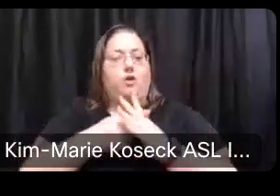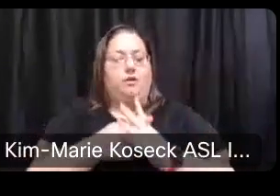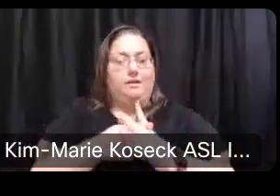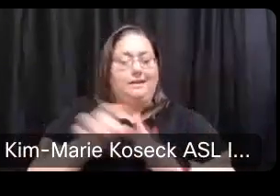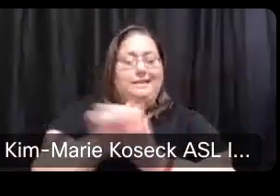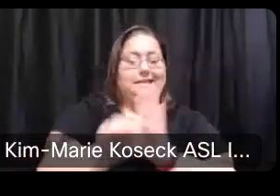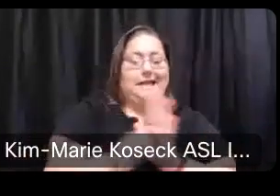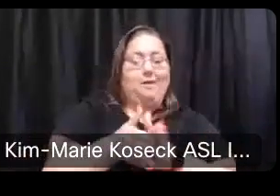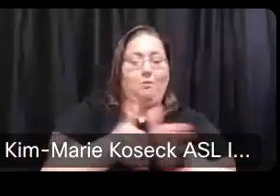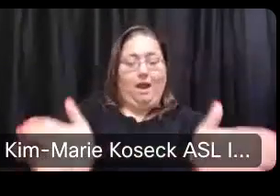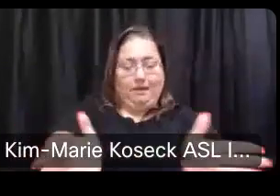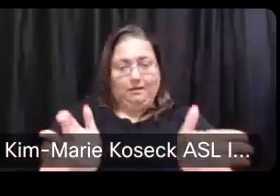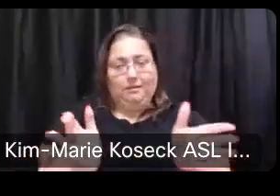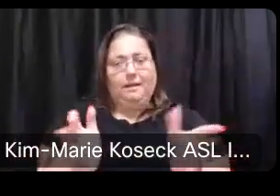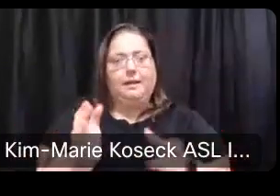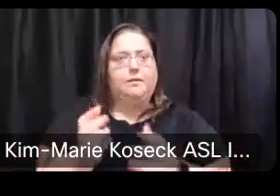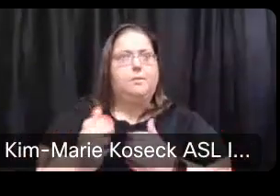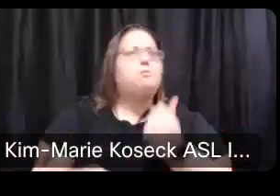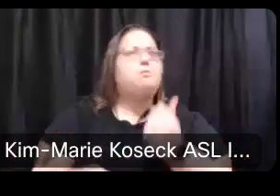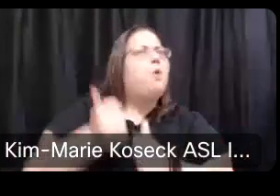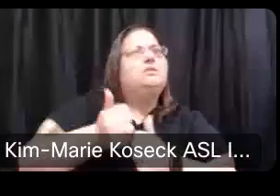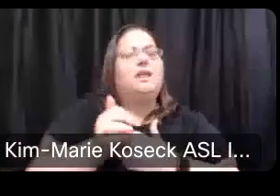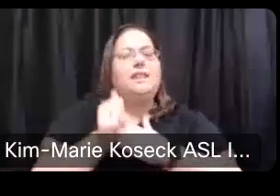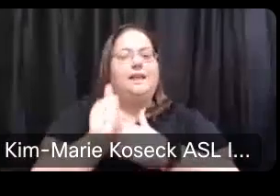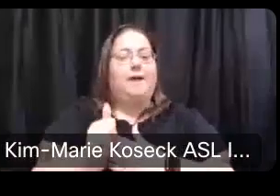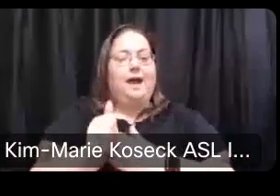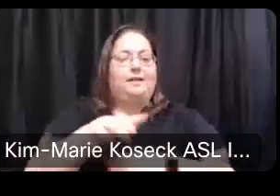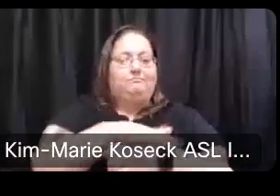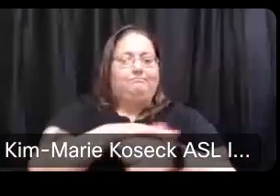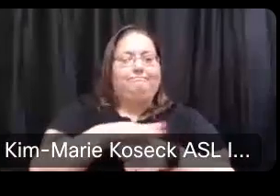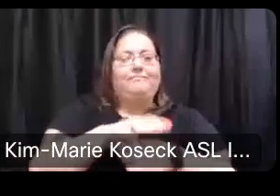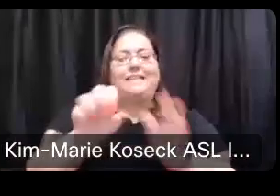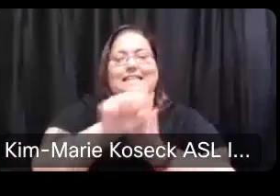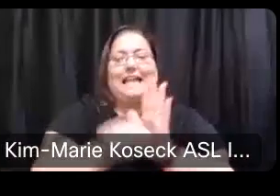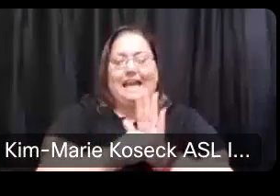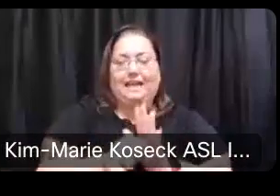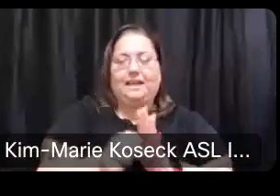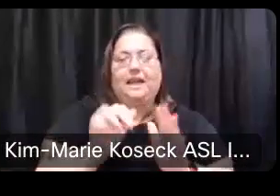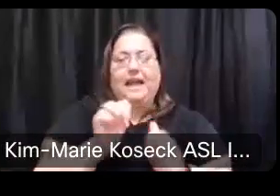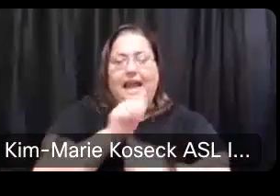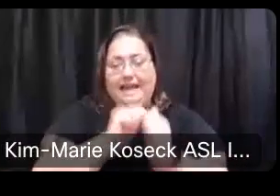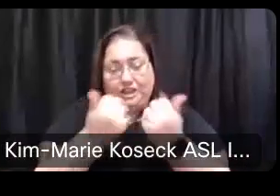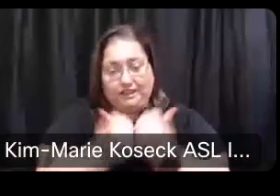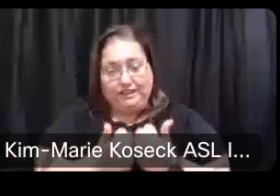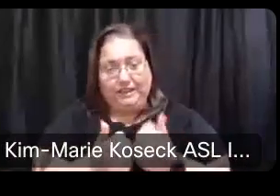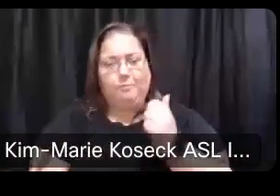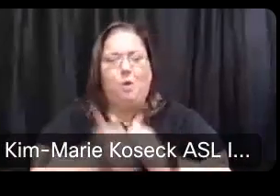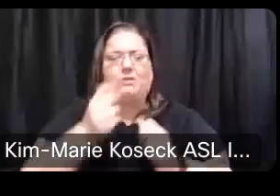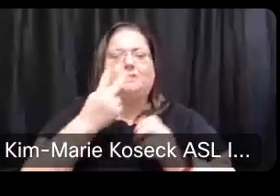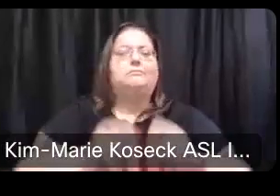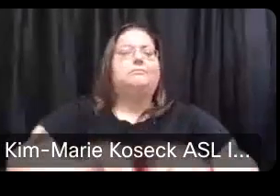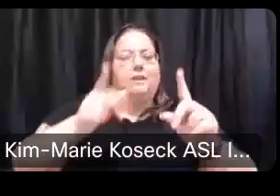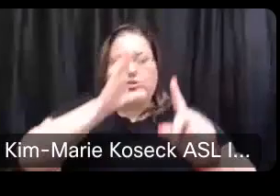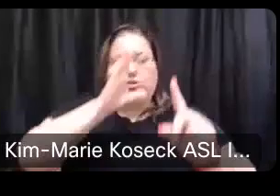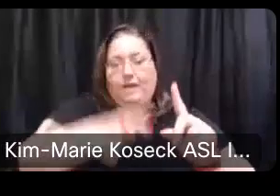statewide, with the majority being led by individual state agencies. Some examples are shown on this slide, with direct links available on